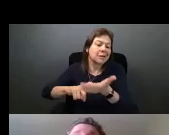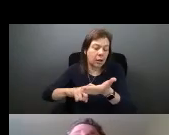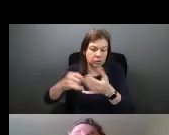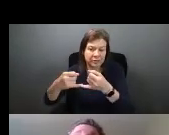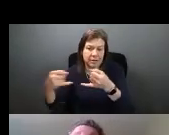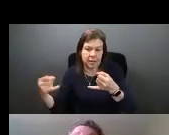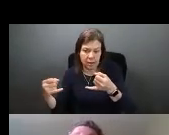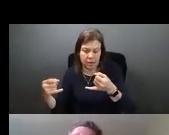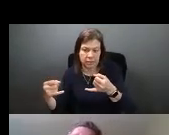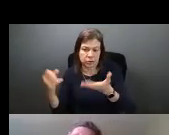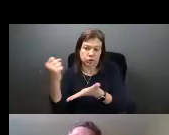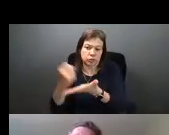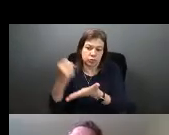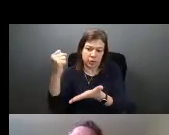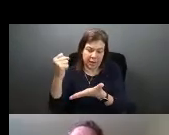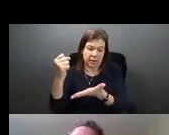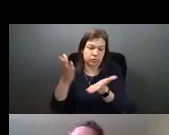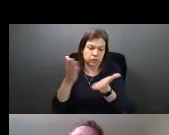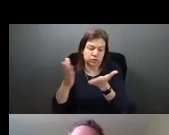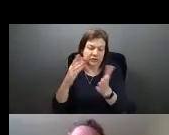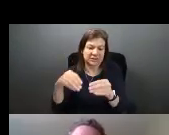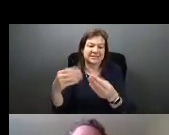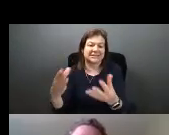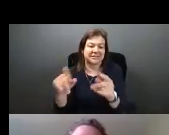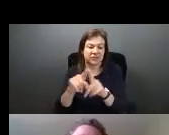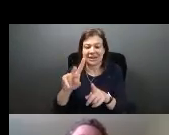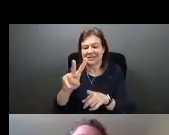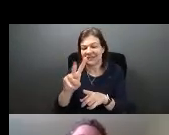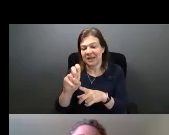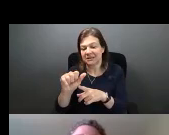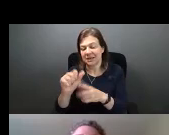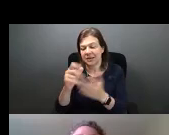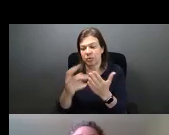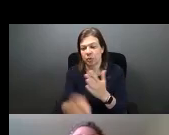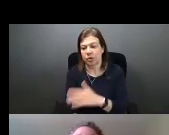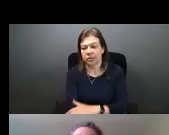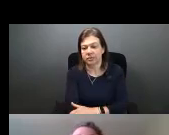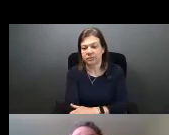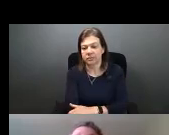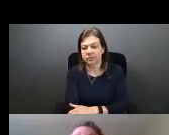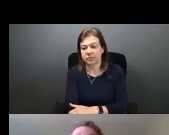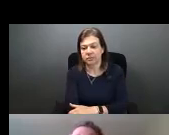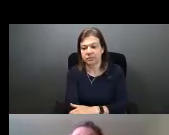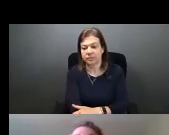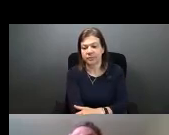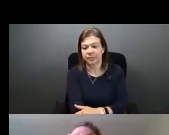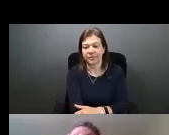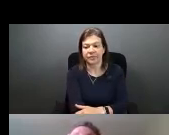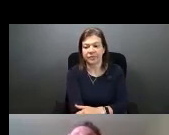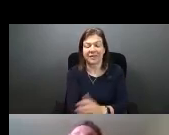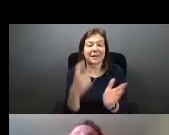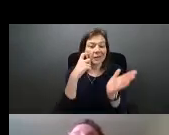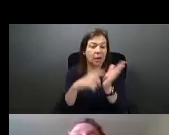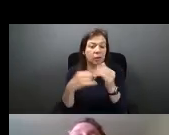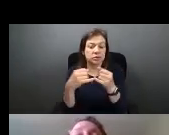line to brand the services being delivered as VSA programs. The acknowledgement line is